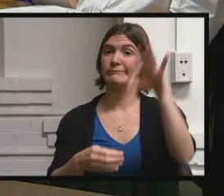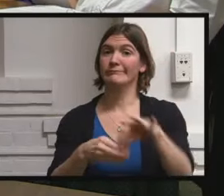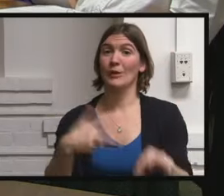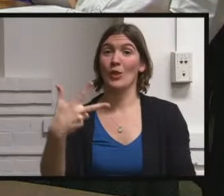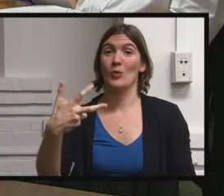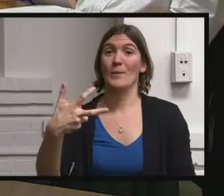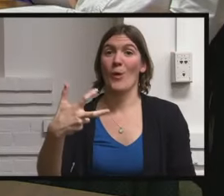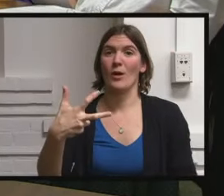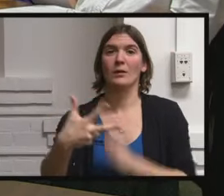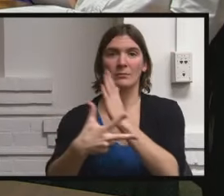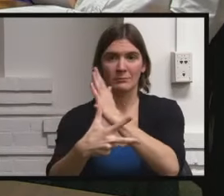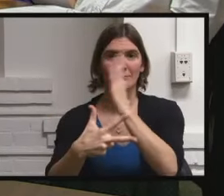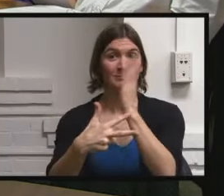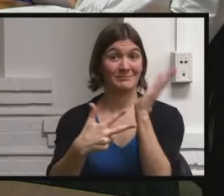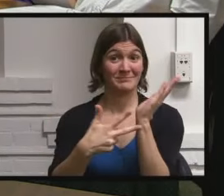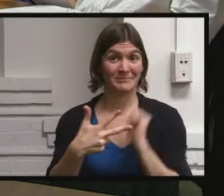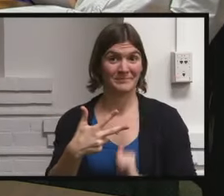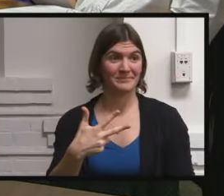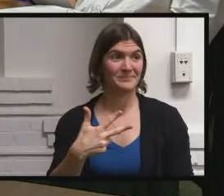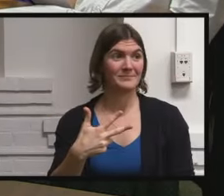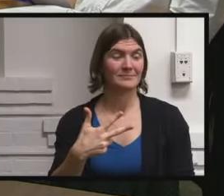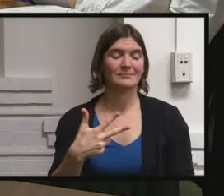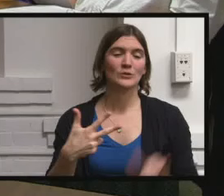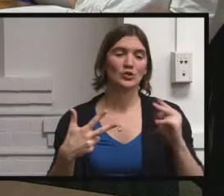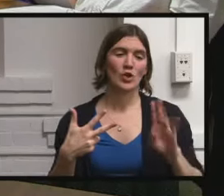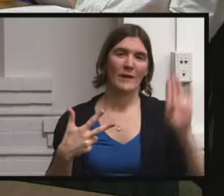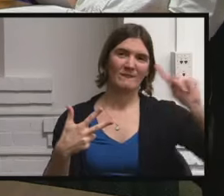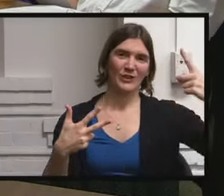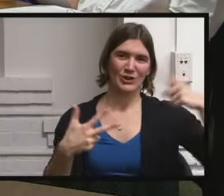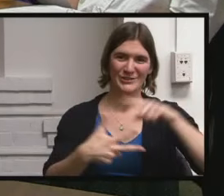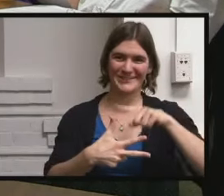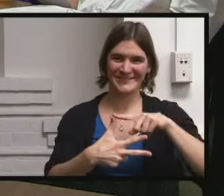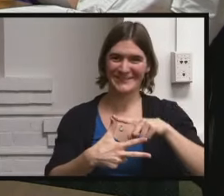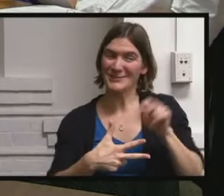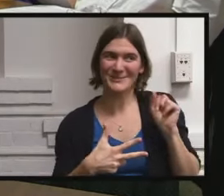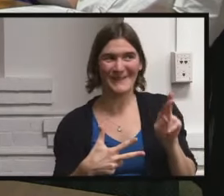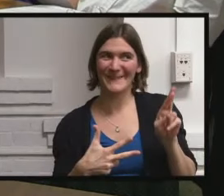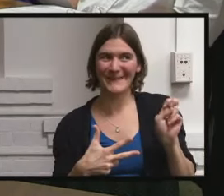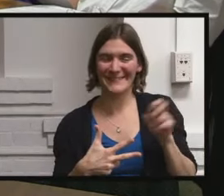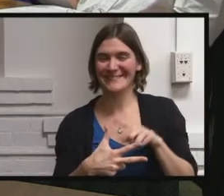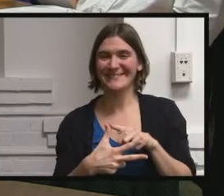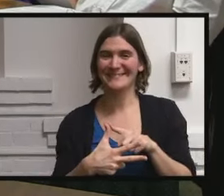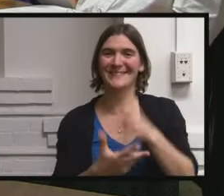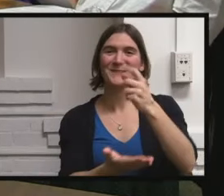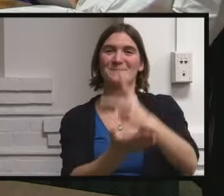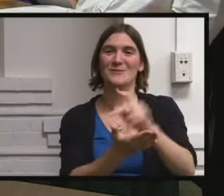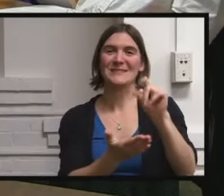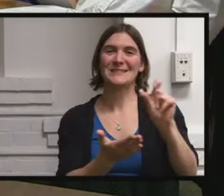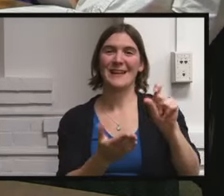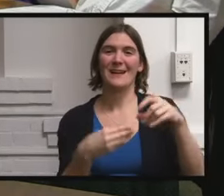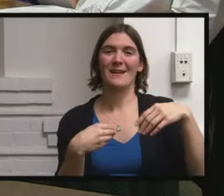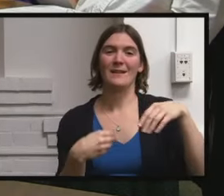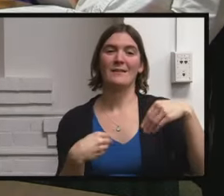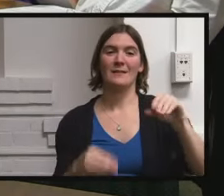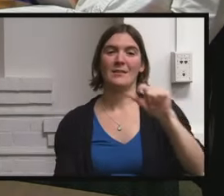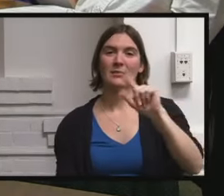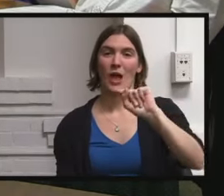more motions, one at a time. Thanks. I'll do the first one, sure. Approve the sale of Lot 2B, the pond lot,